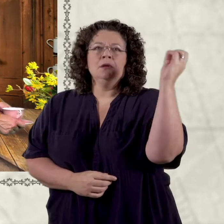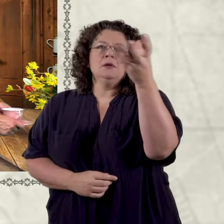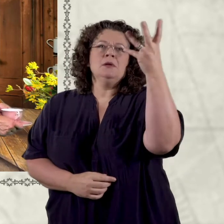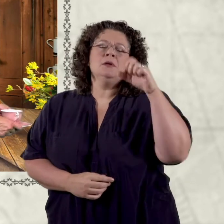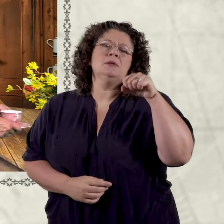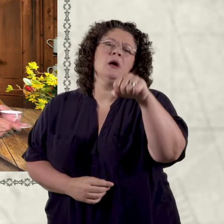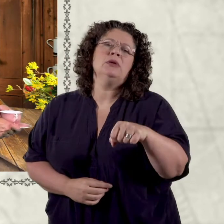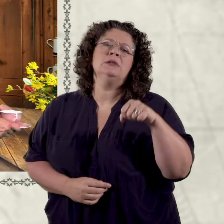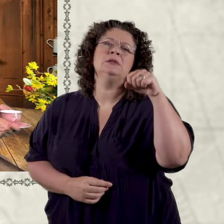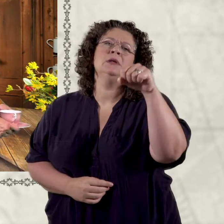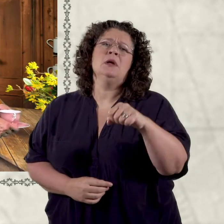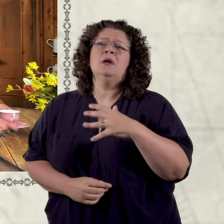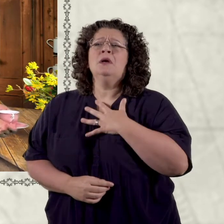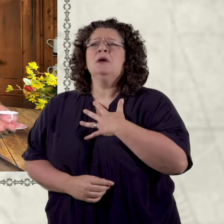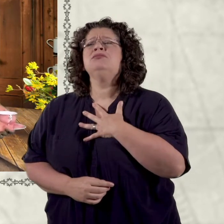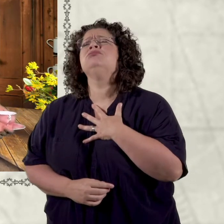Oh,